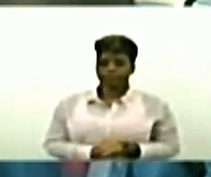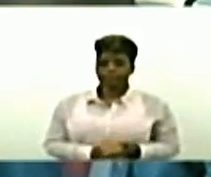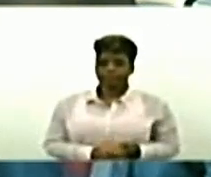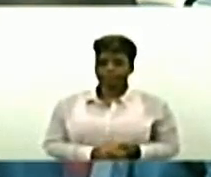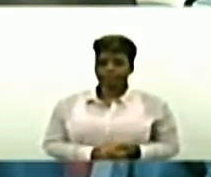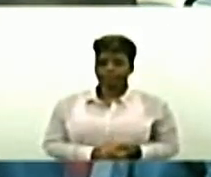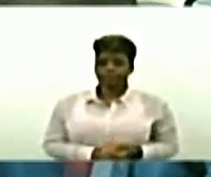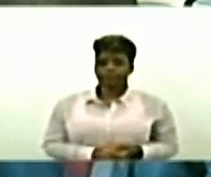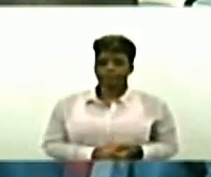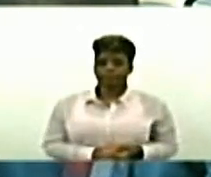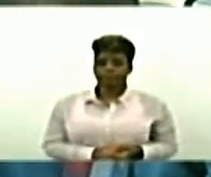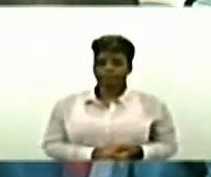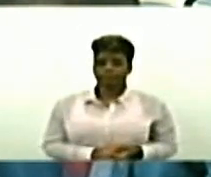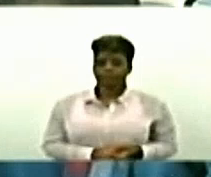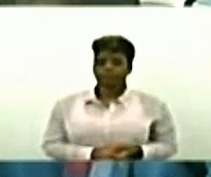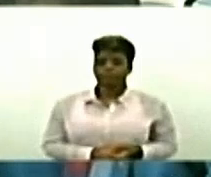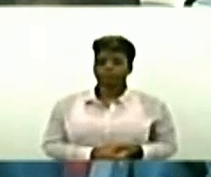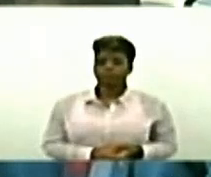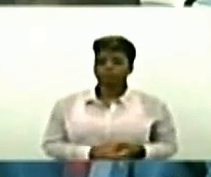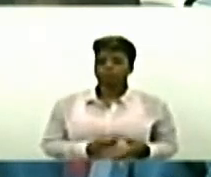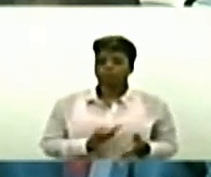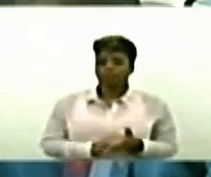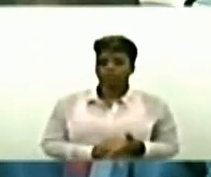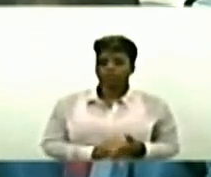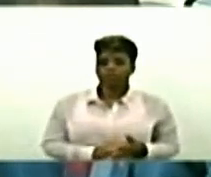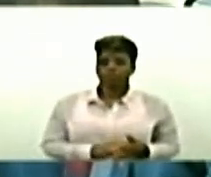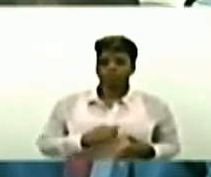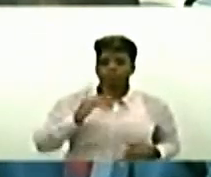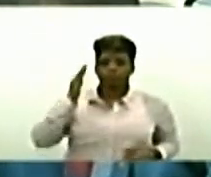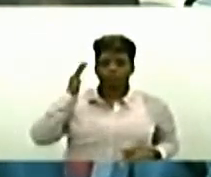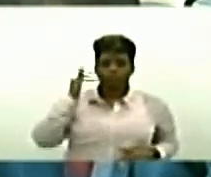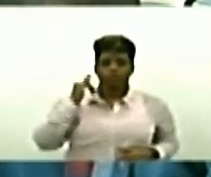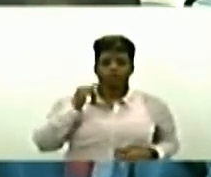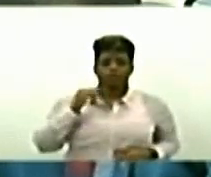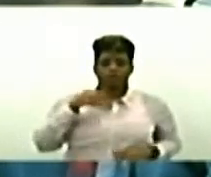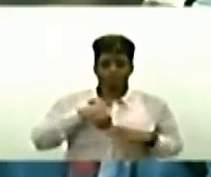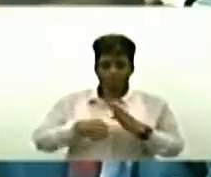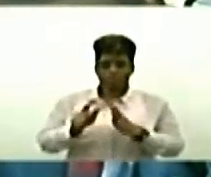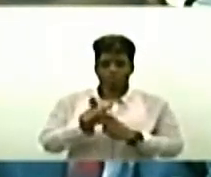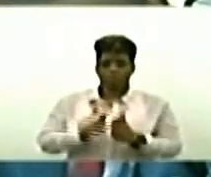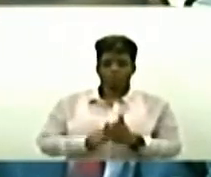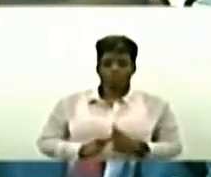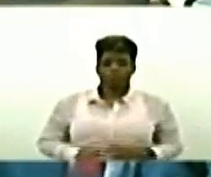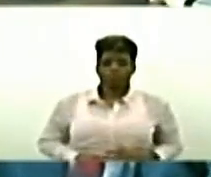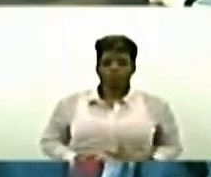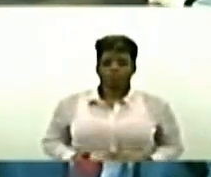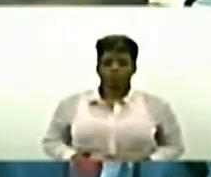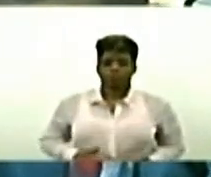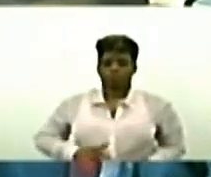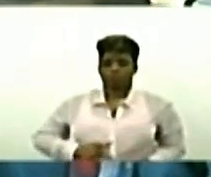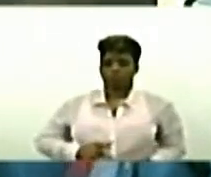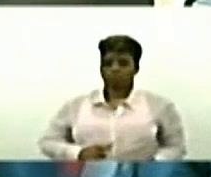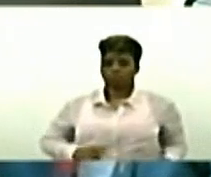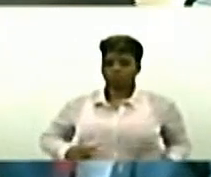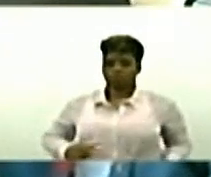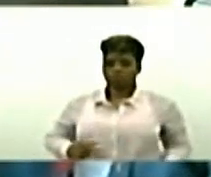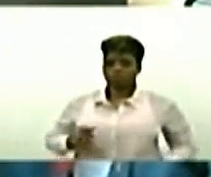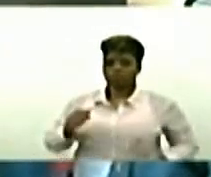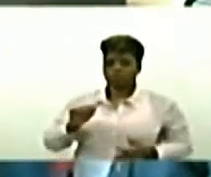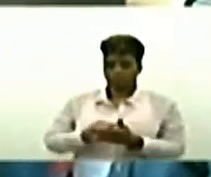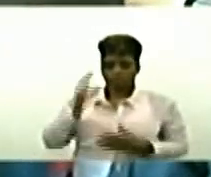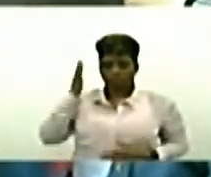yes, such as other officer's uniform. So that is what I think the distinction is there. Yeah. So that is why it is